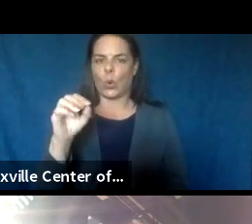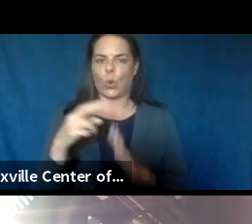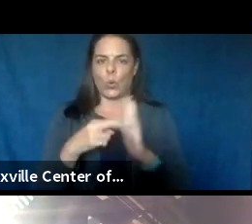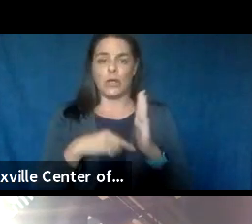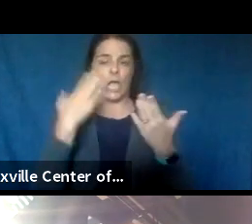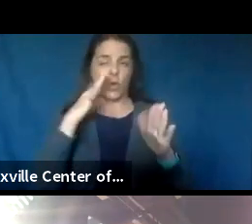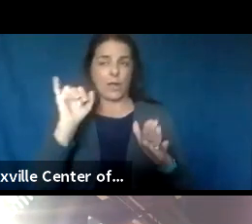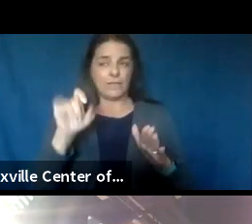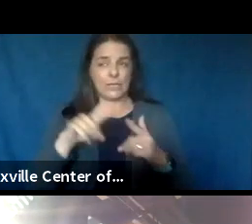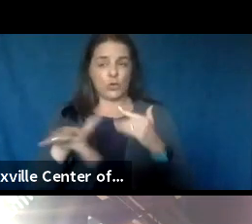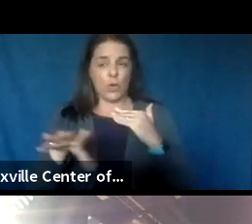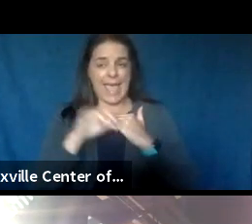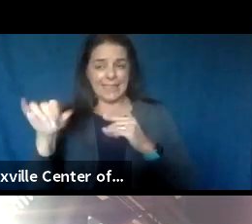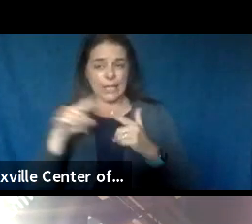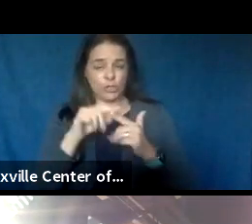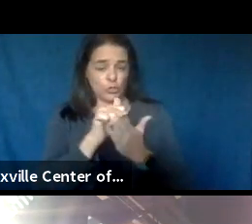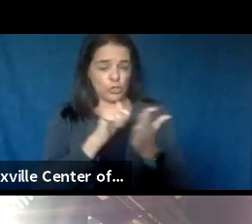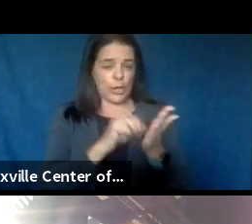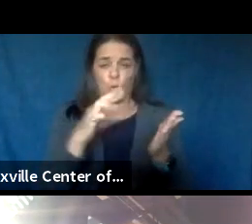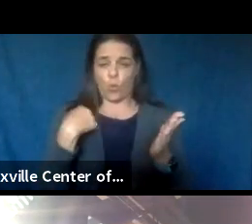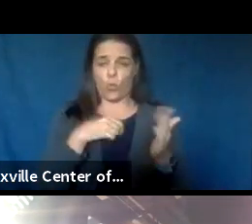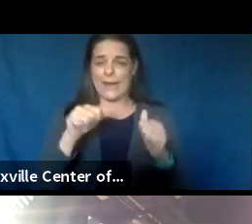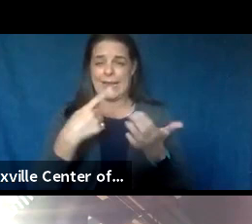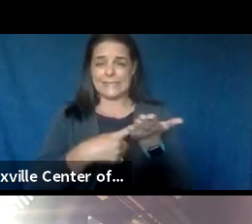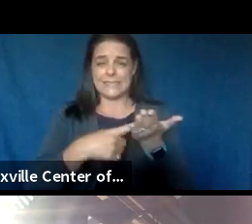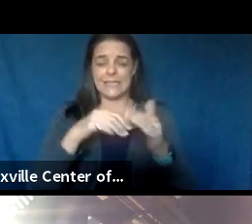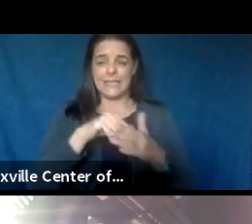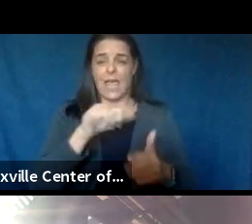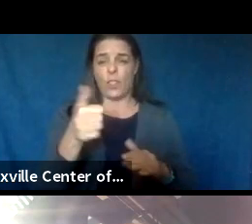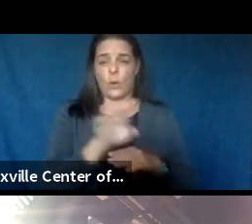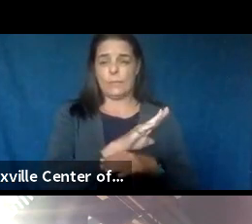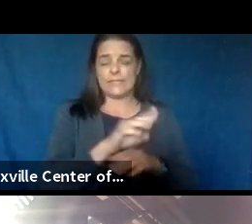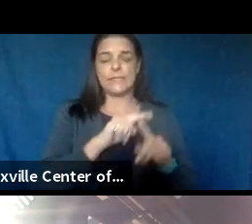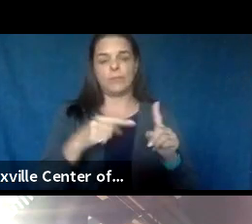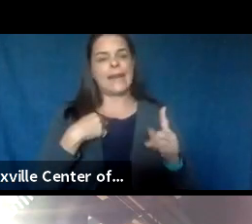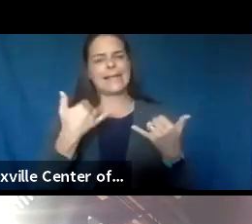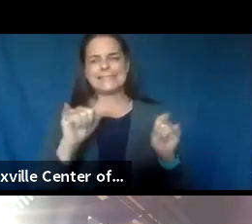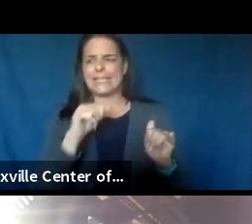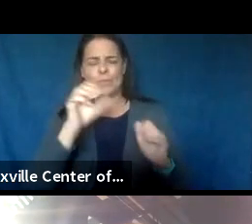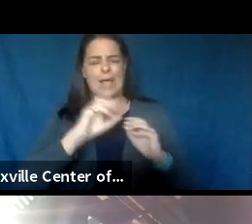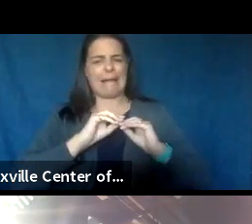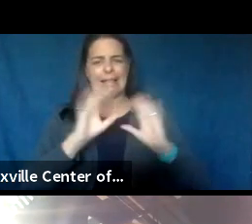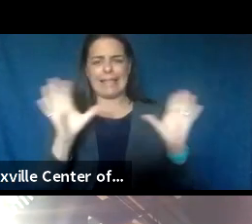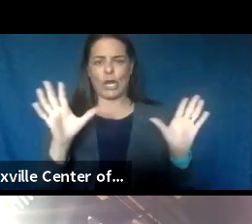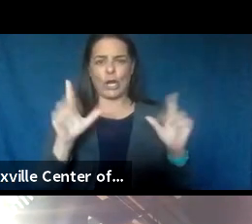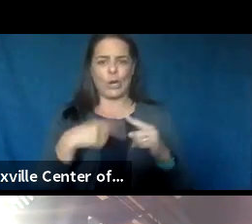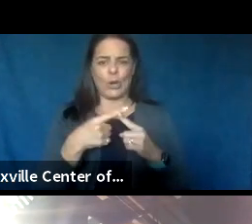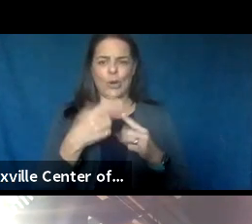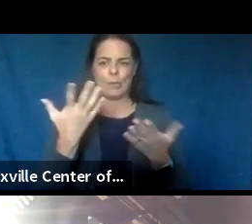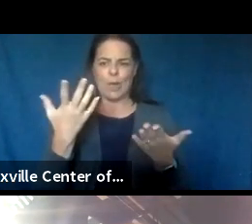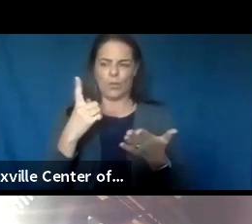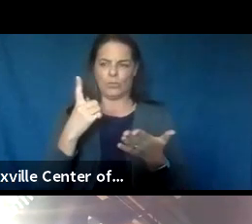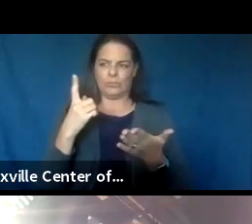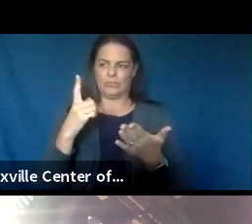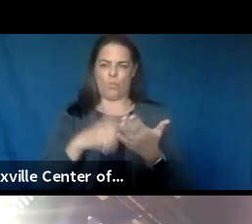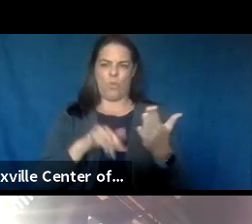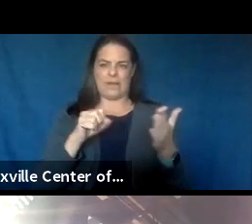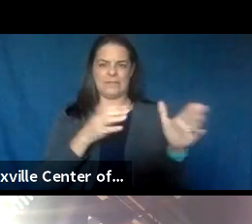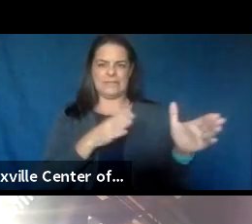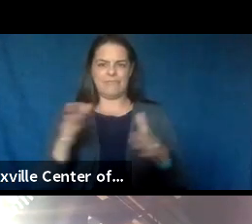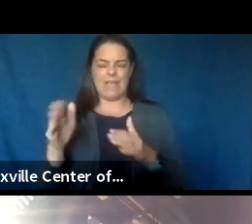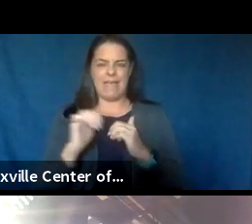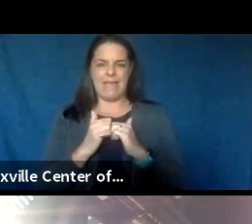added to the agenda or if that's something we can discuss in other business, but I still lack clarity on what the game plan is in terms